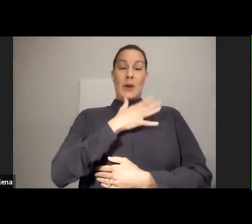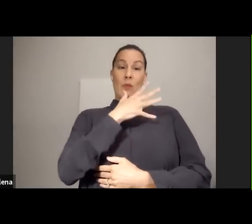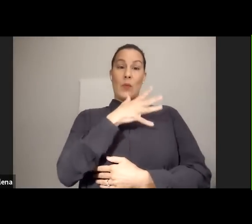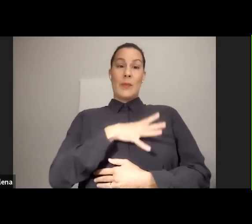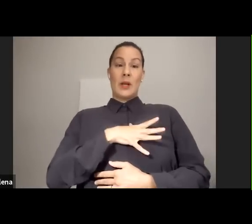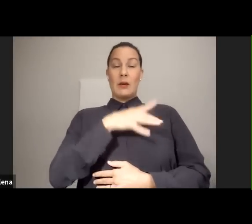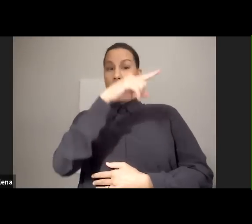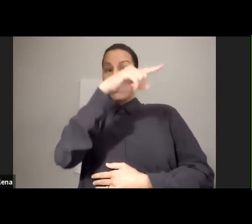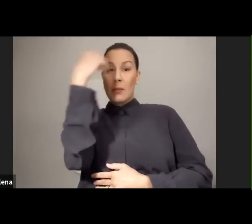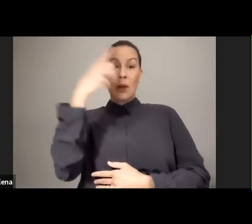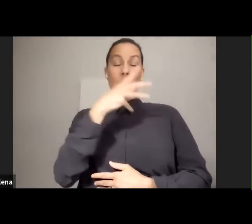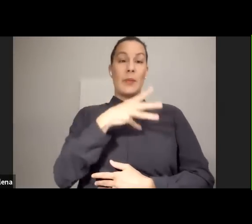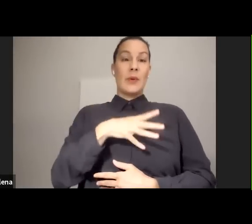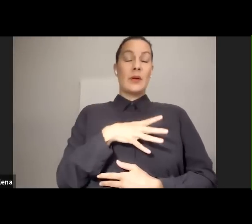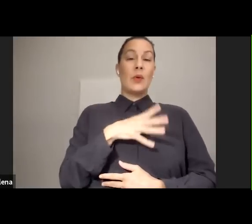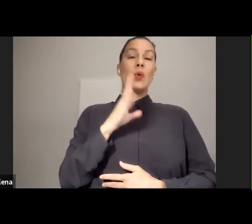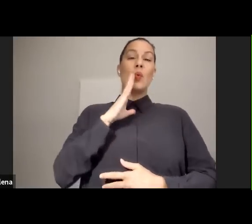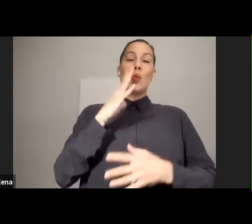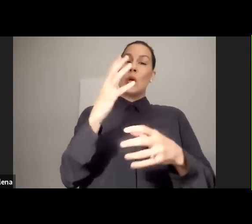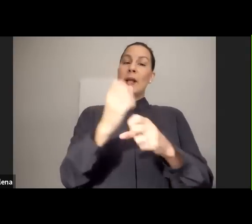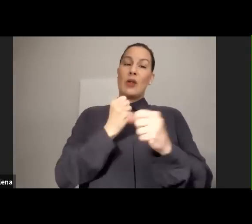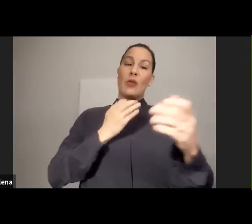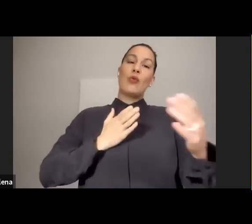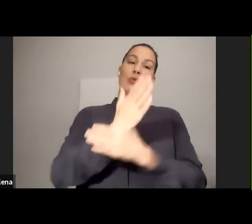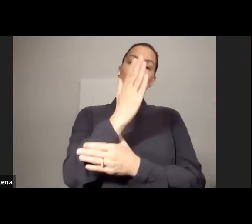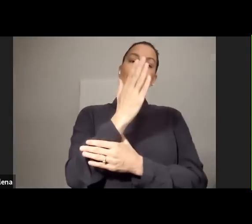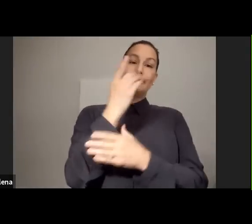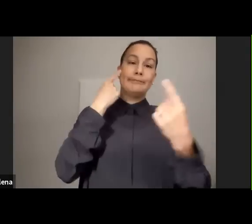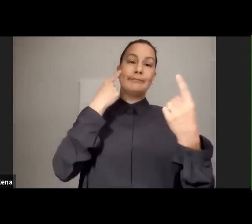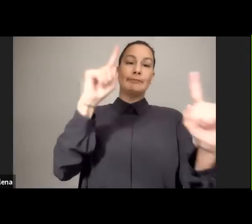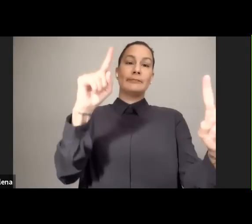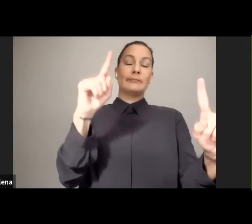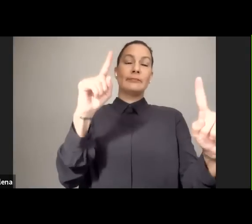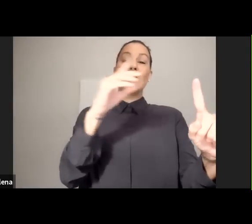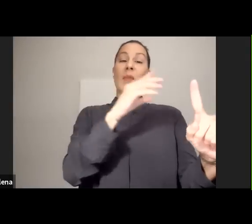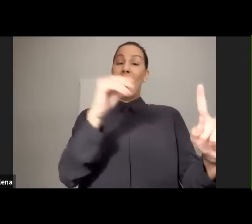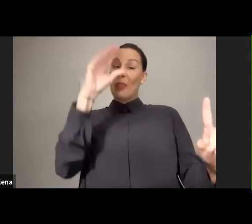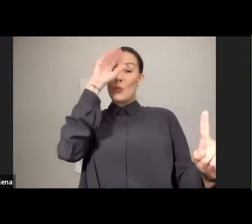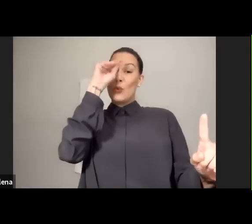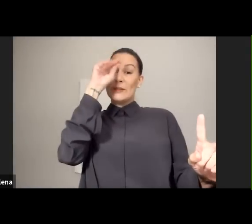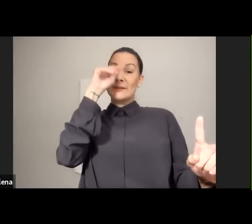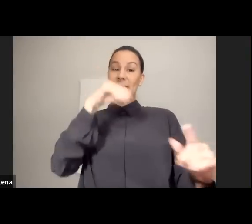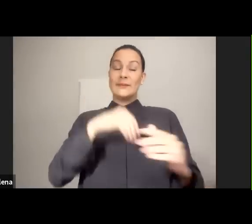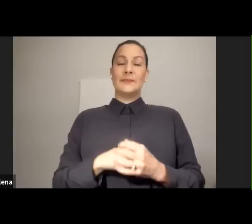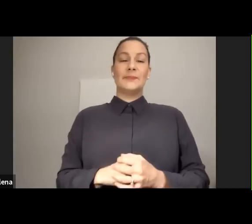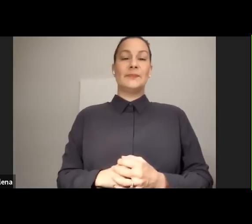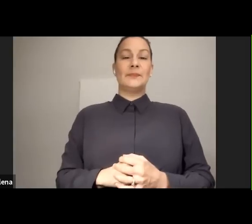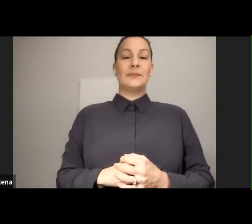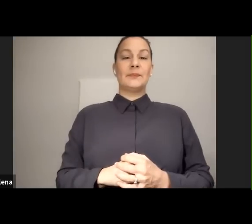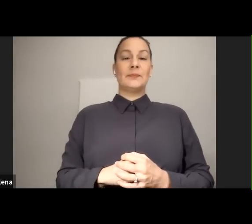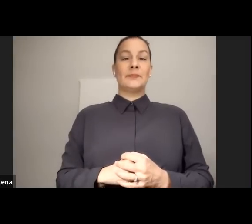Black women, will get through this. And the boys.